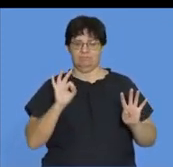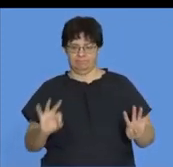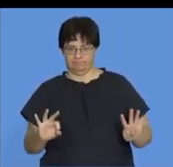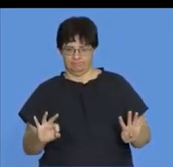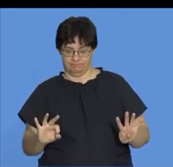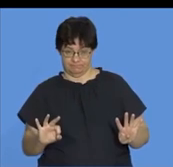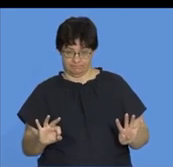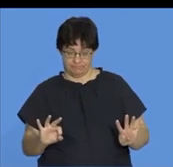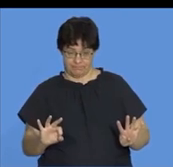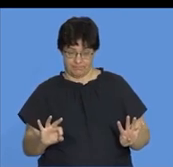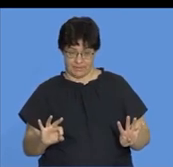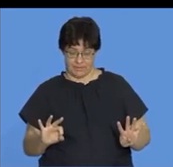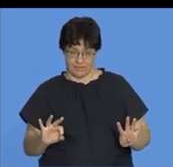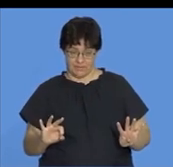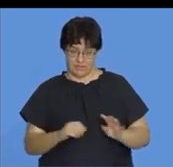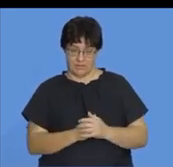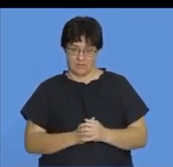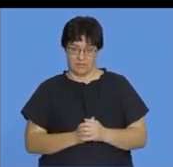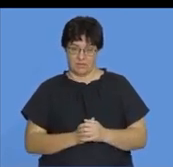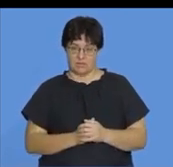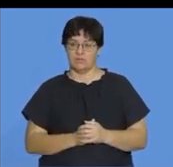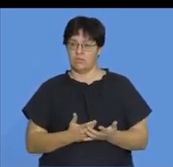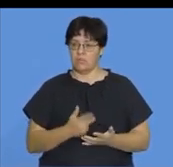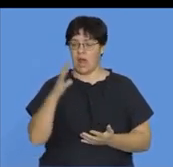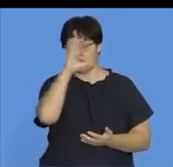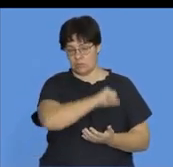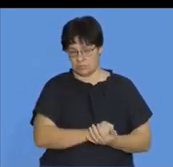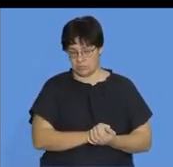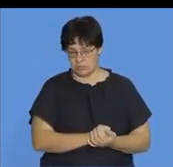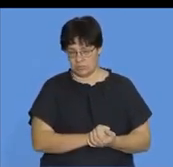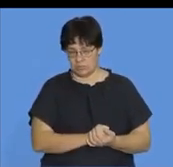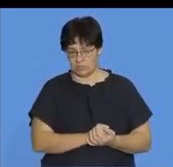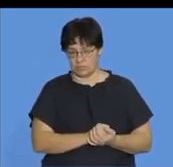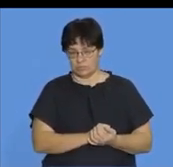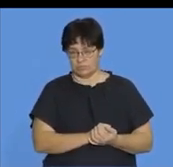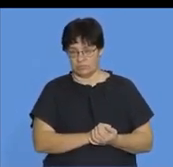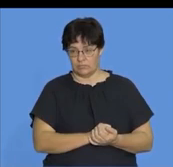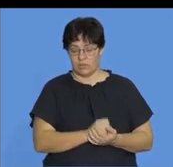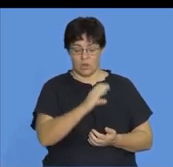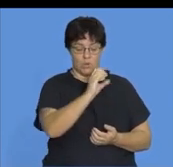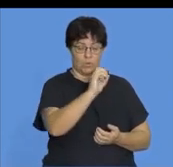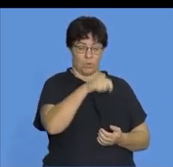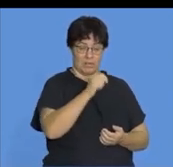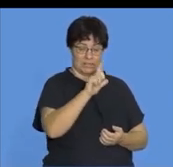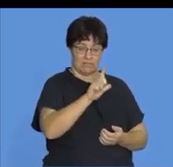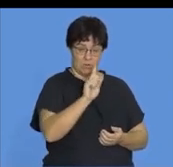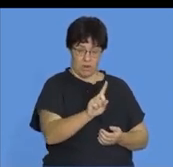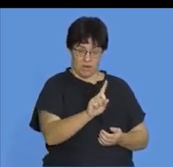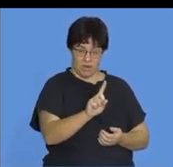right? So 4:3. Now let's say assume that the entire 0.71